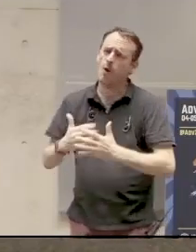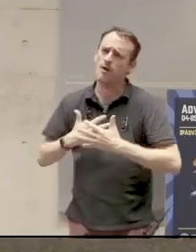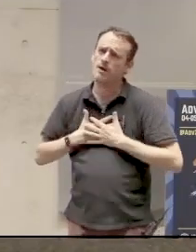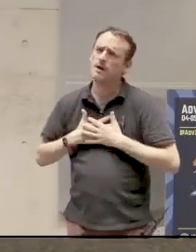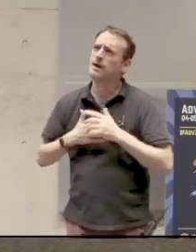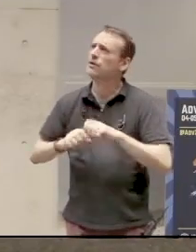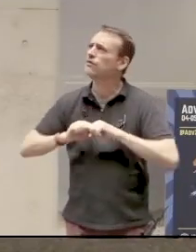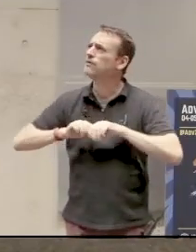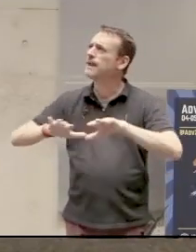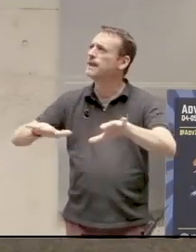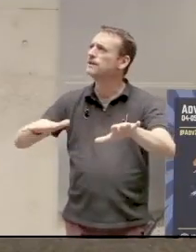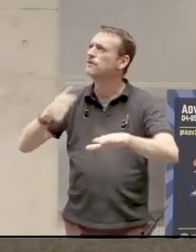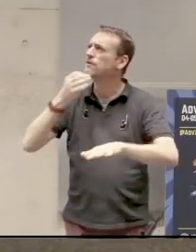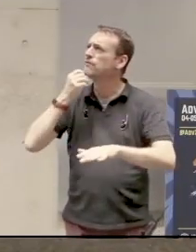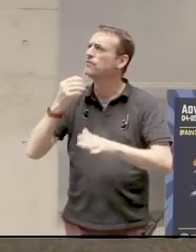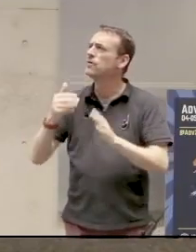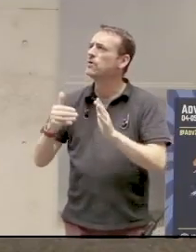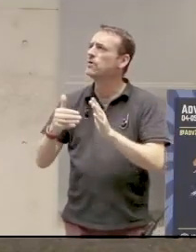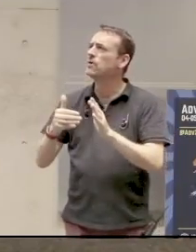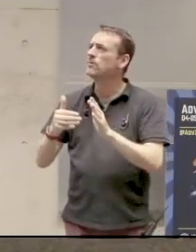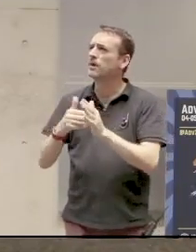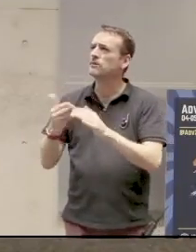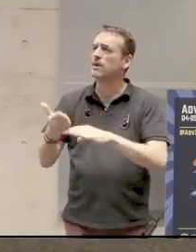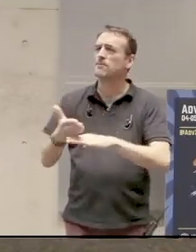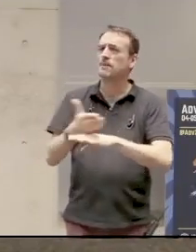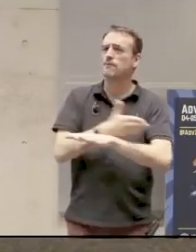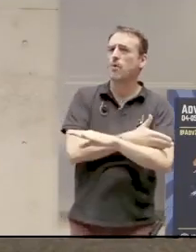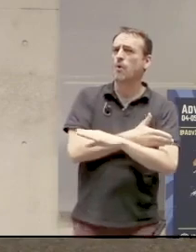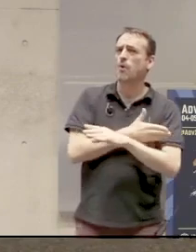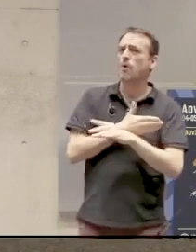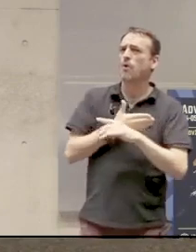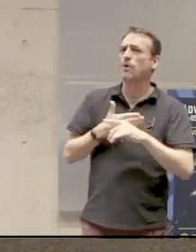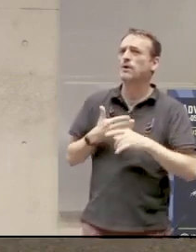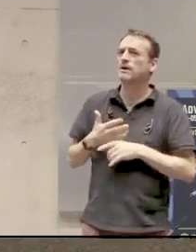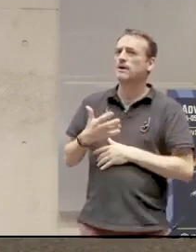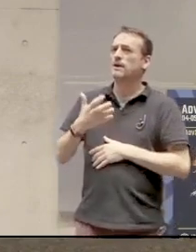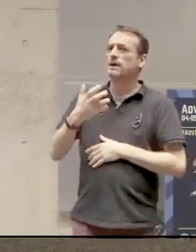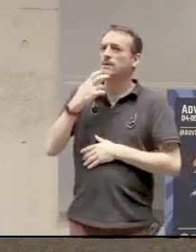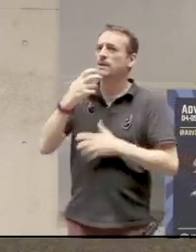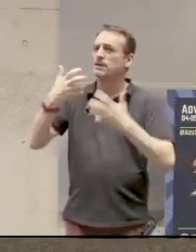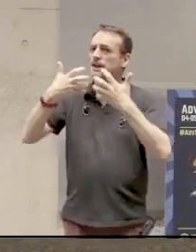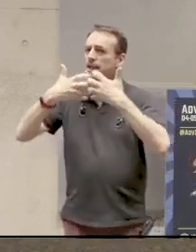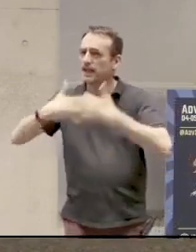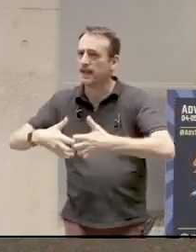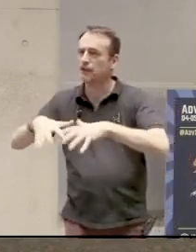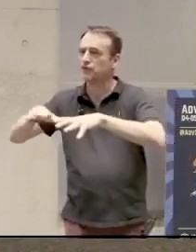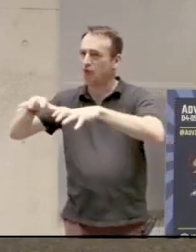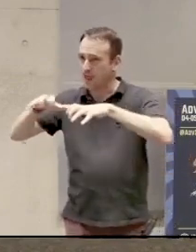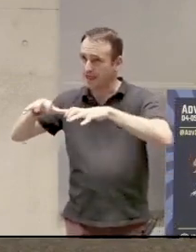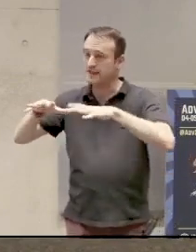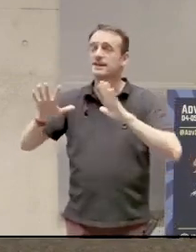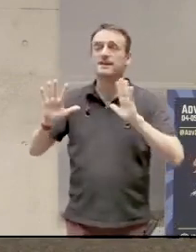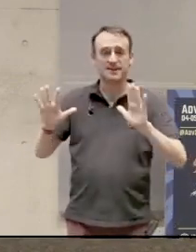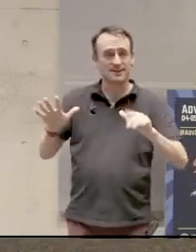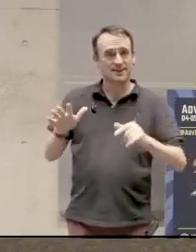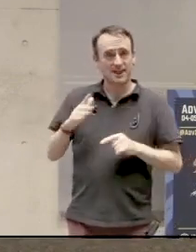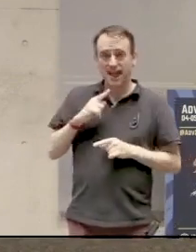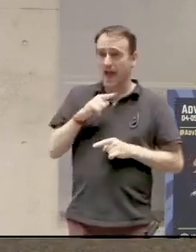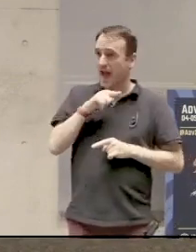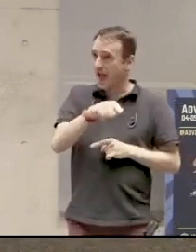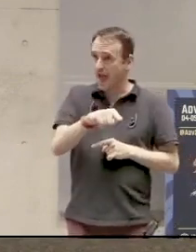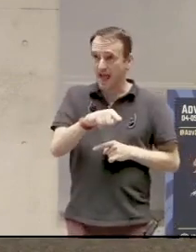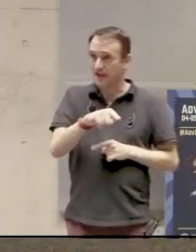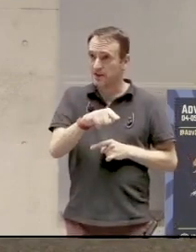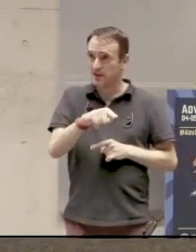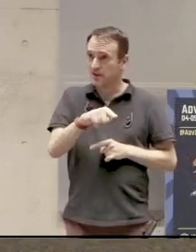out a few months before Metal Gear Solid, which means it was the first major stealth game on the PS1. Thank you very much. And you could completely